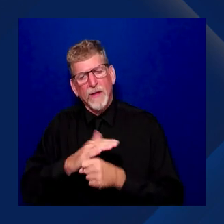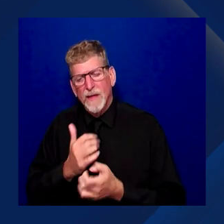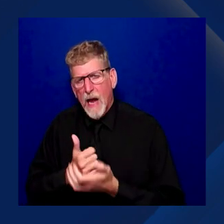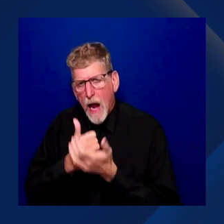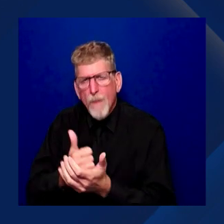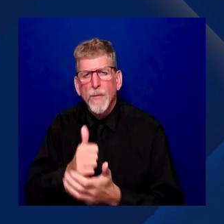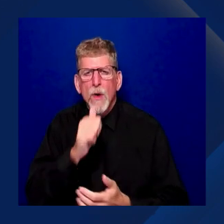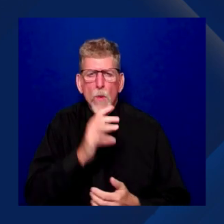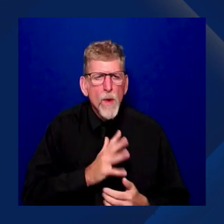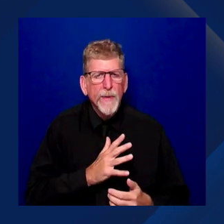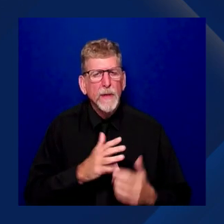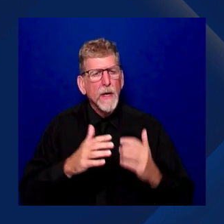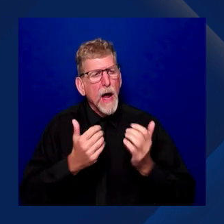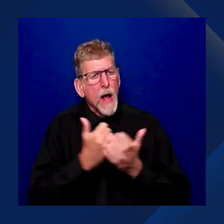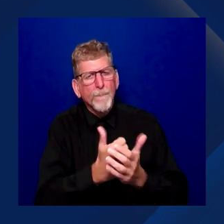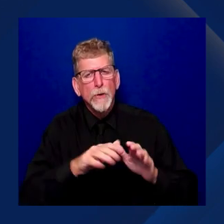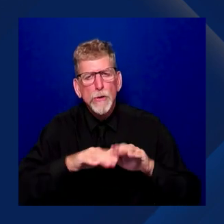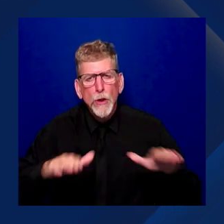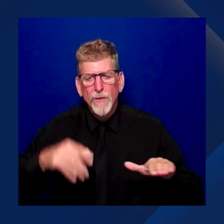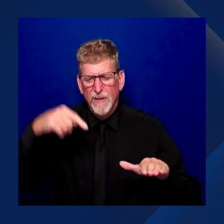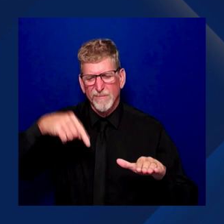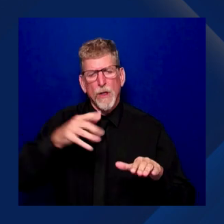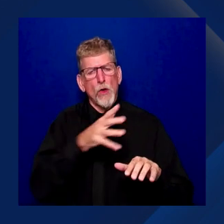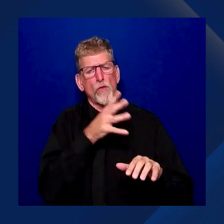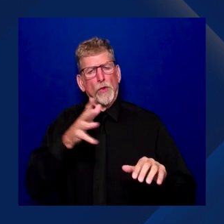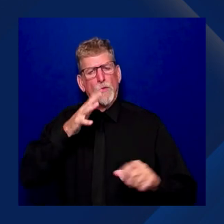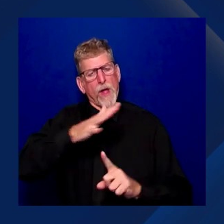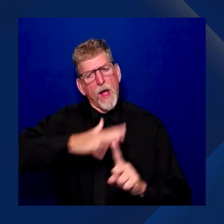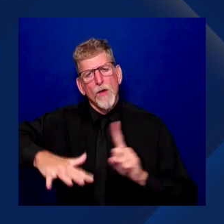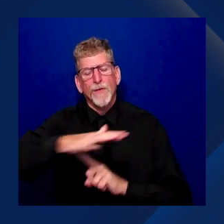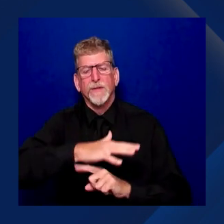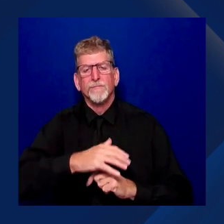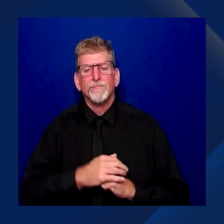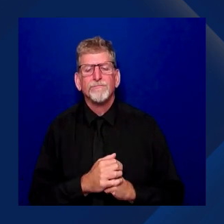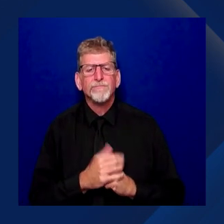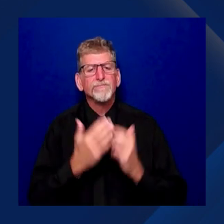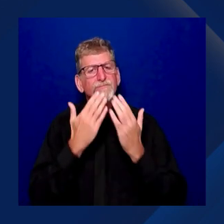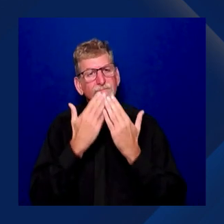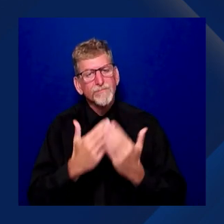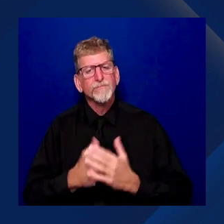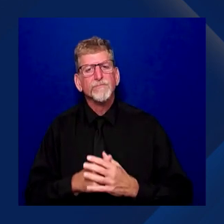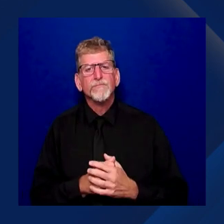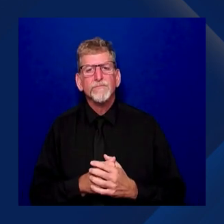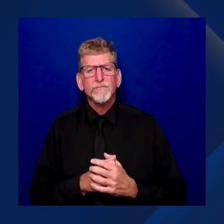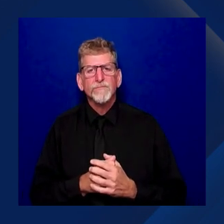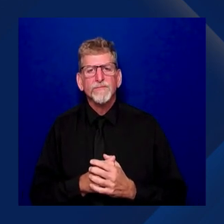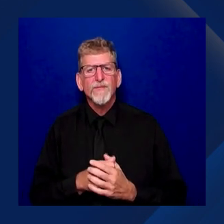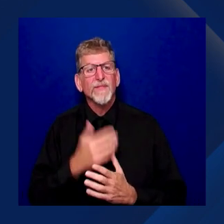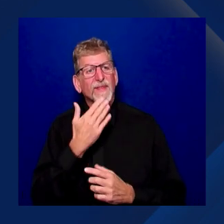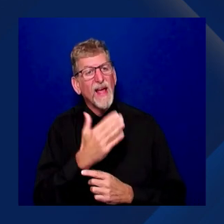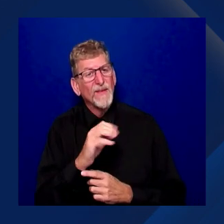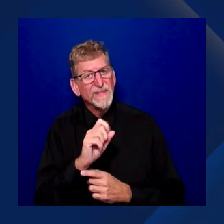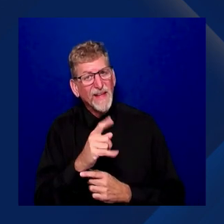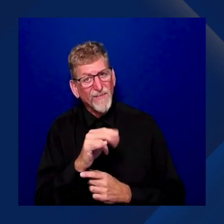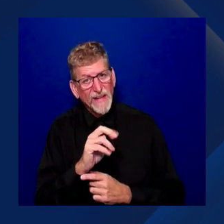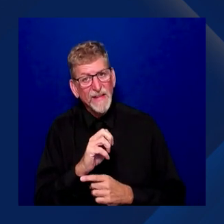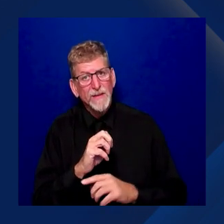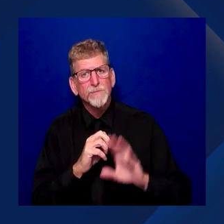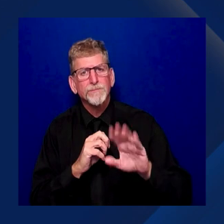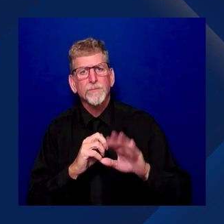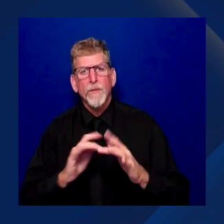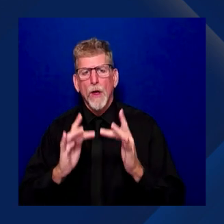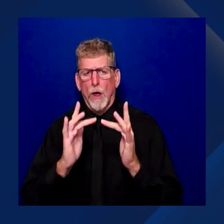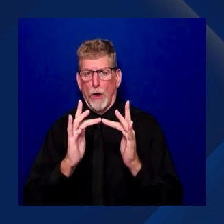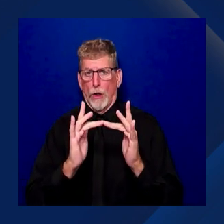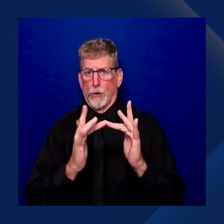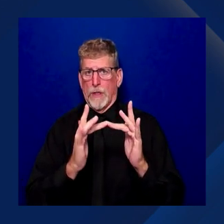this rural area. Thank you. Thank you, Stephanie. Well, the internet part we have in the bipartisan